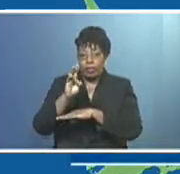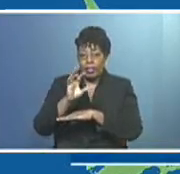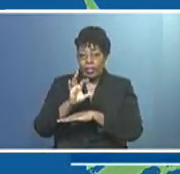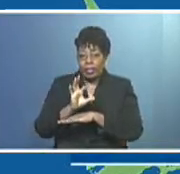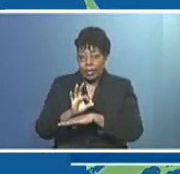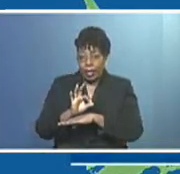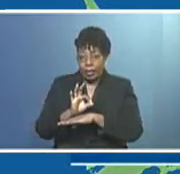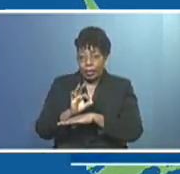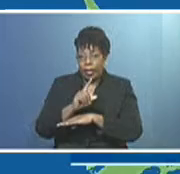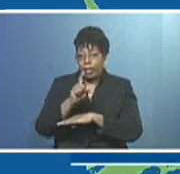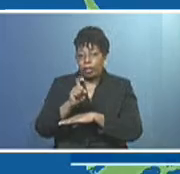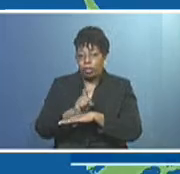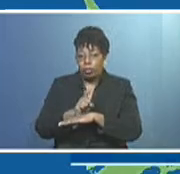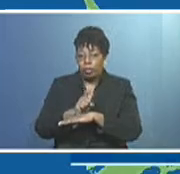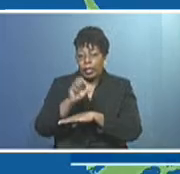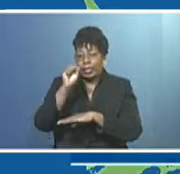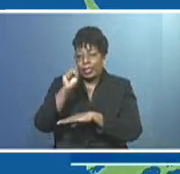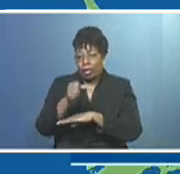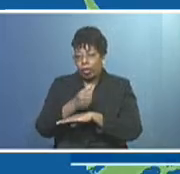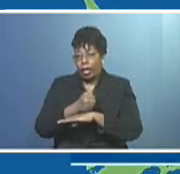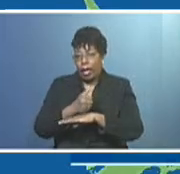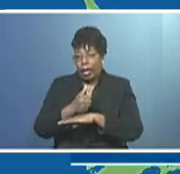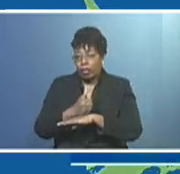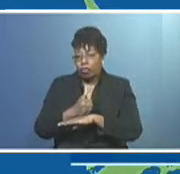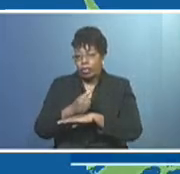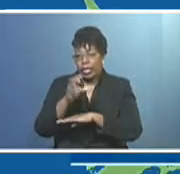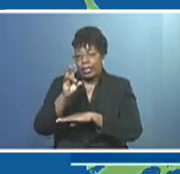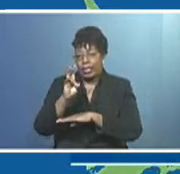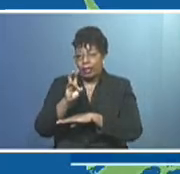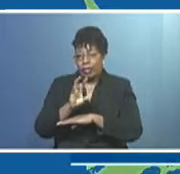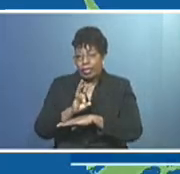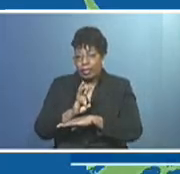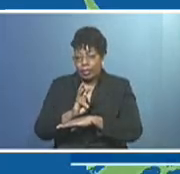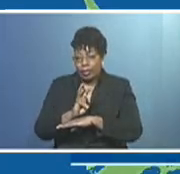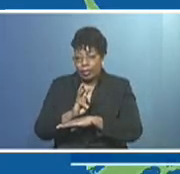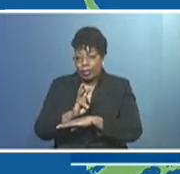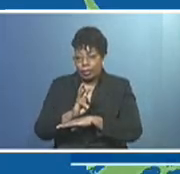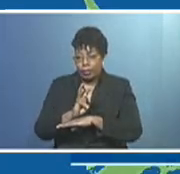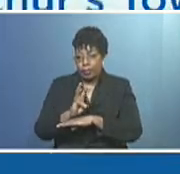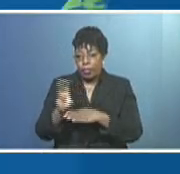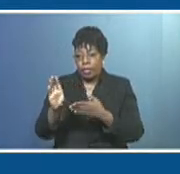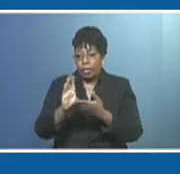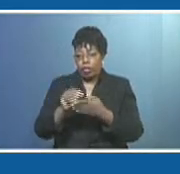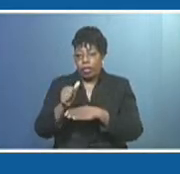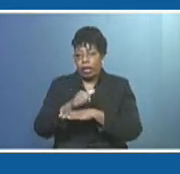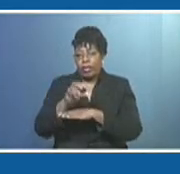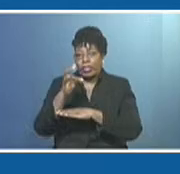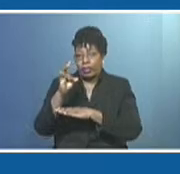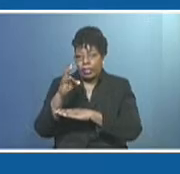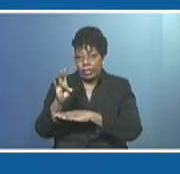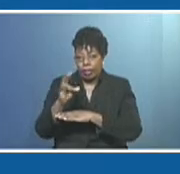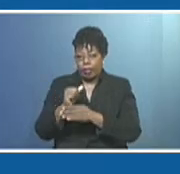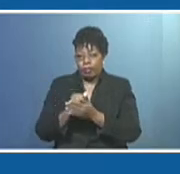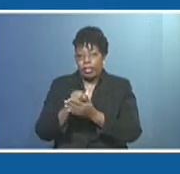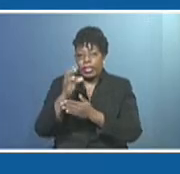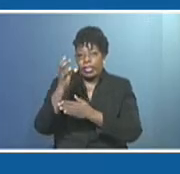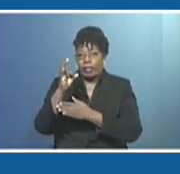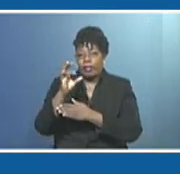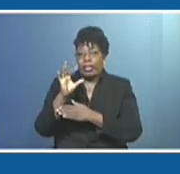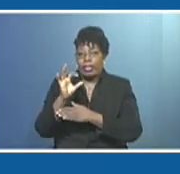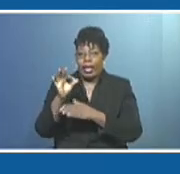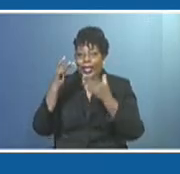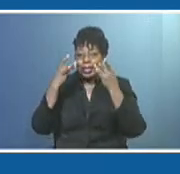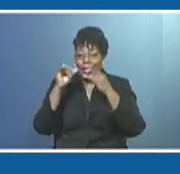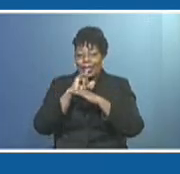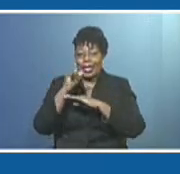Point, Exuma, and Kemps Bay, South Andrews, both at 76 degrees. Fresh Creek in Central Andrews, 77. 79s in Otterstown, Cat